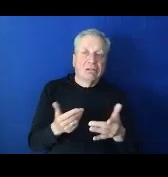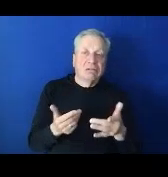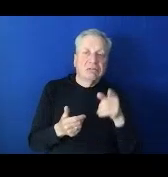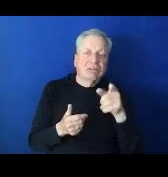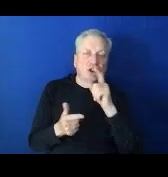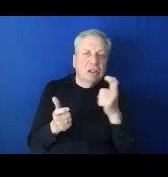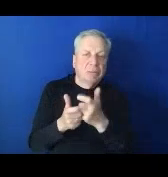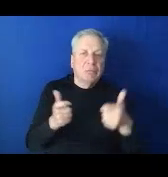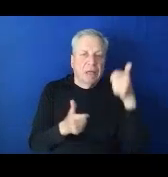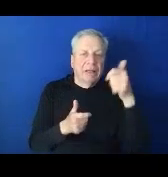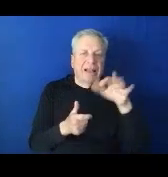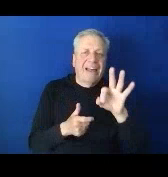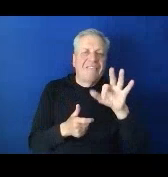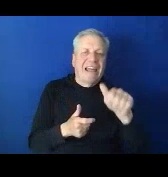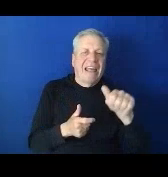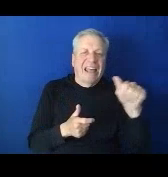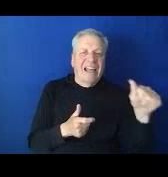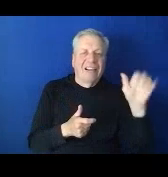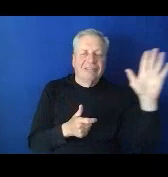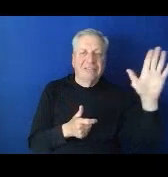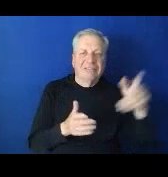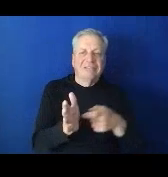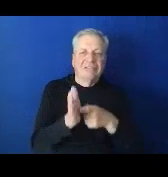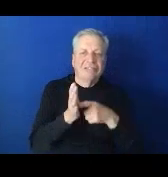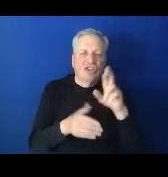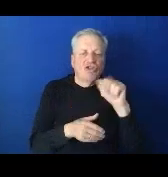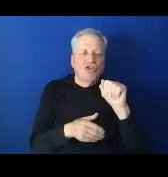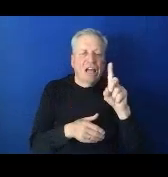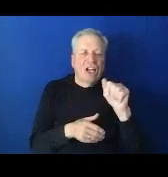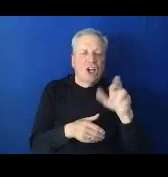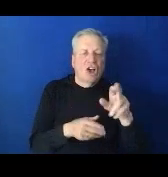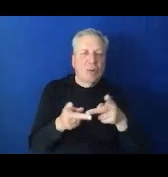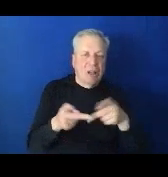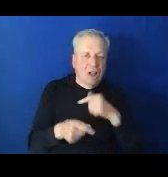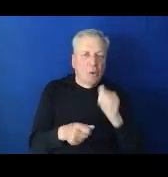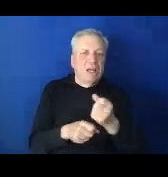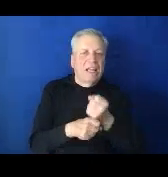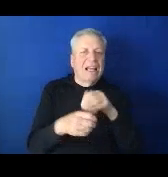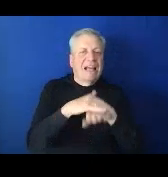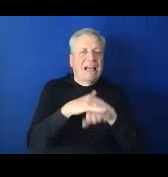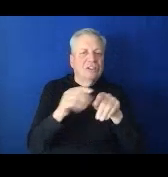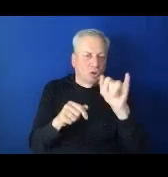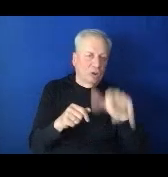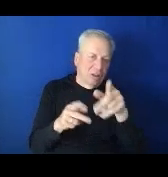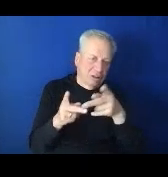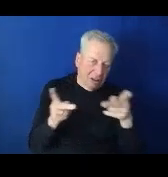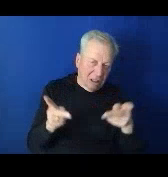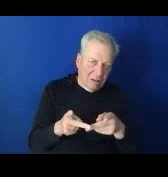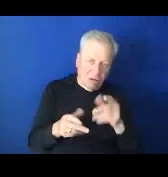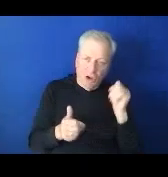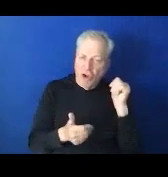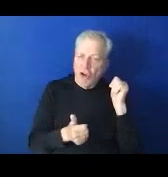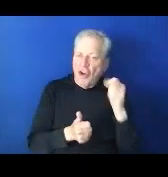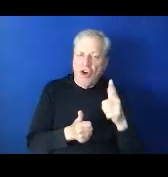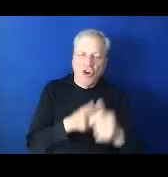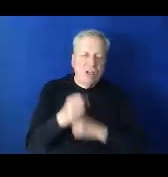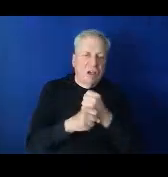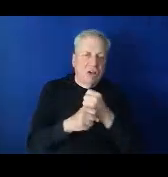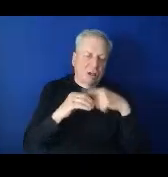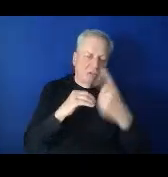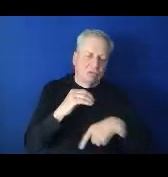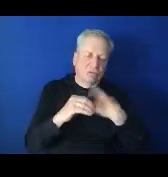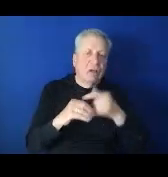major FAA radar site, so we can get access to this site on Sawtell year round.